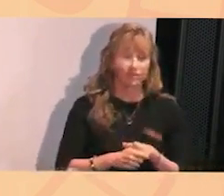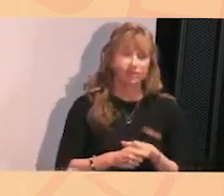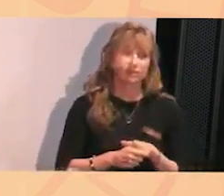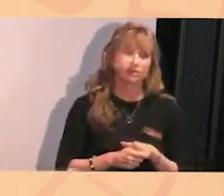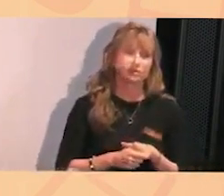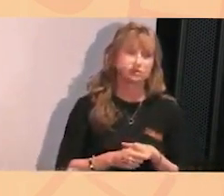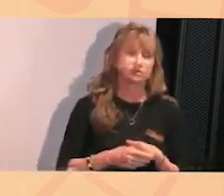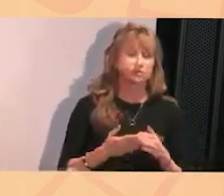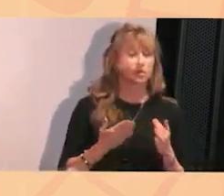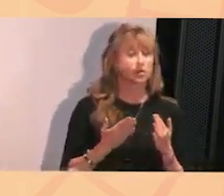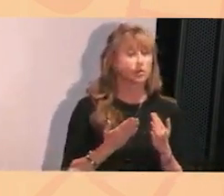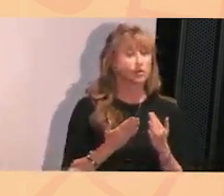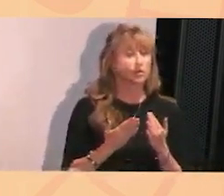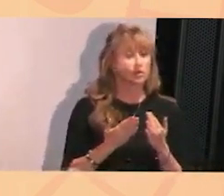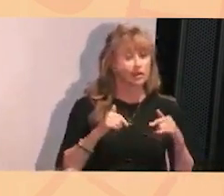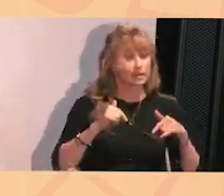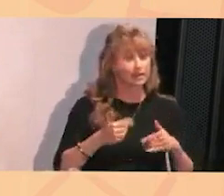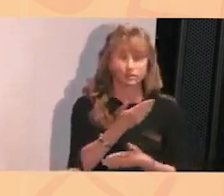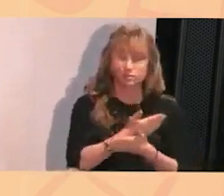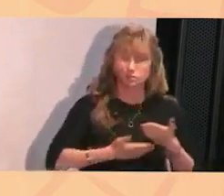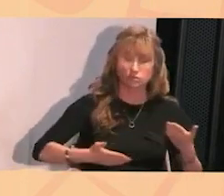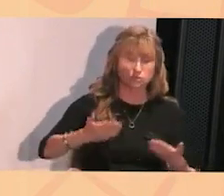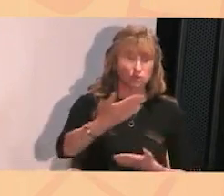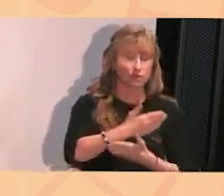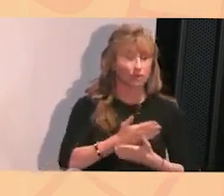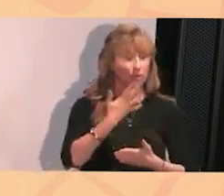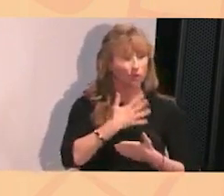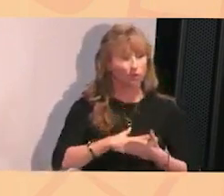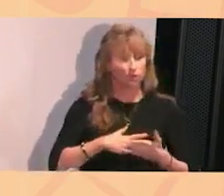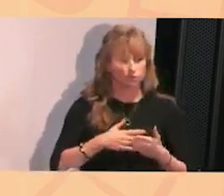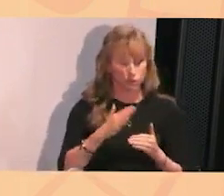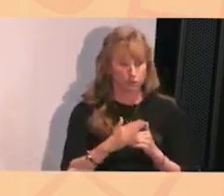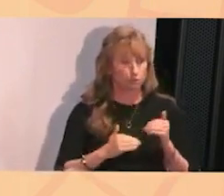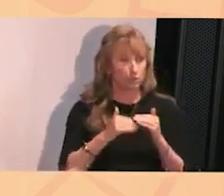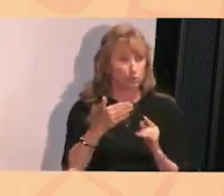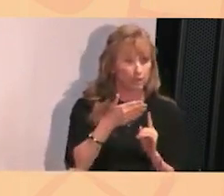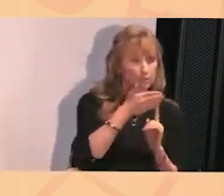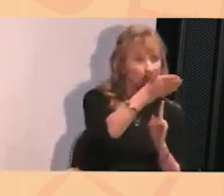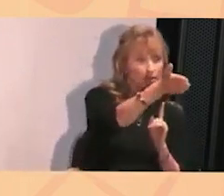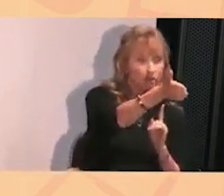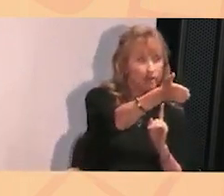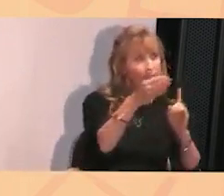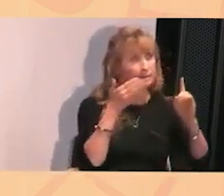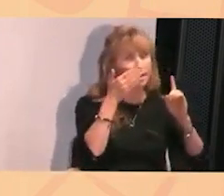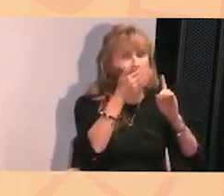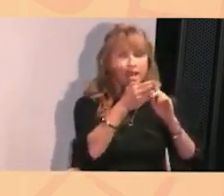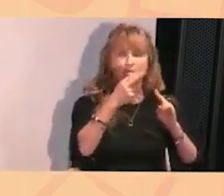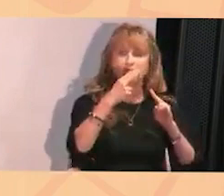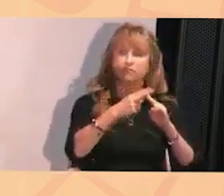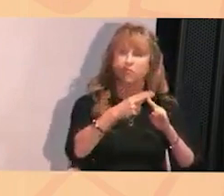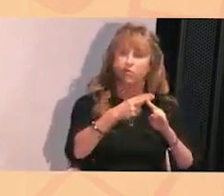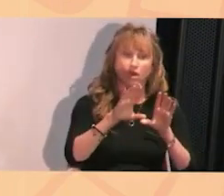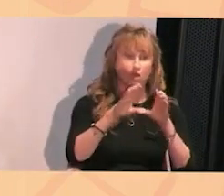Purumpa, we wish to draw out a pathway towards building a cultural authority which will provide the bedrock for a national voice for Australia's First